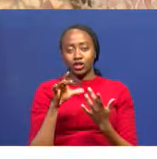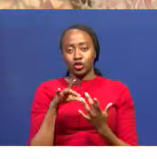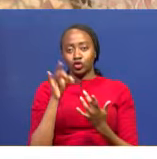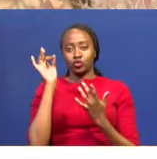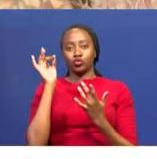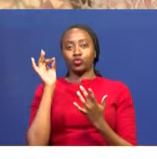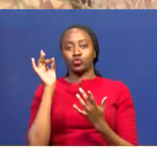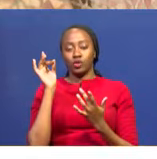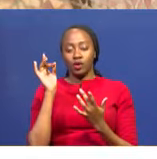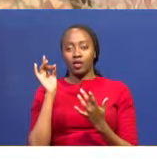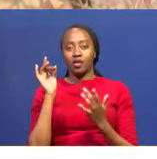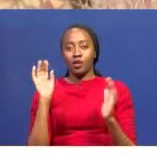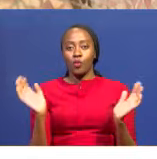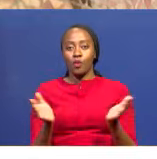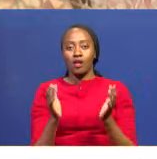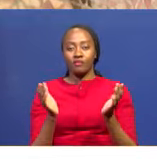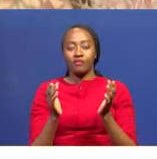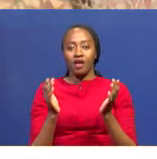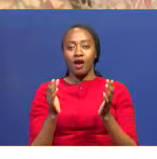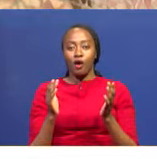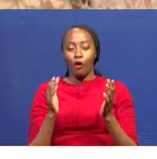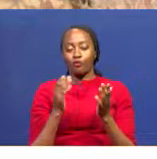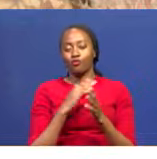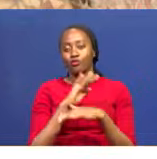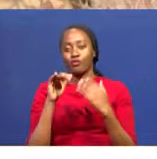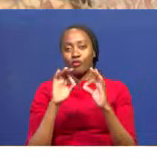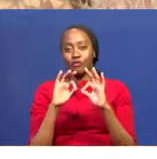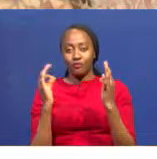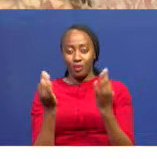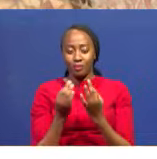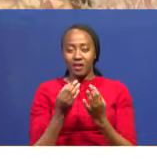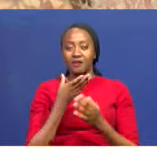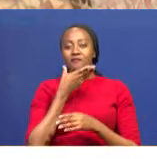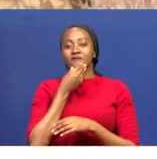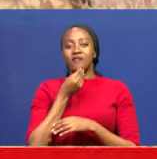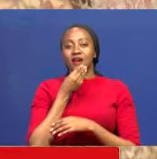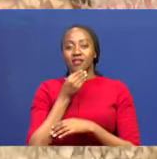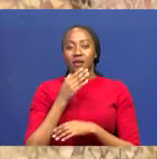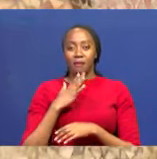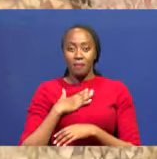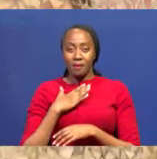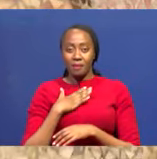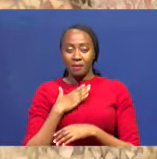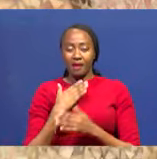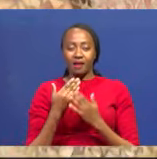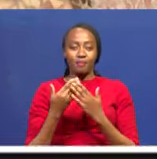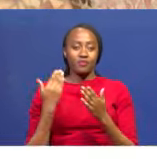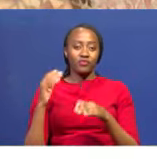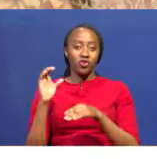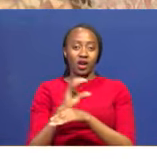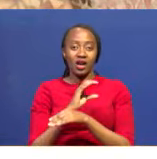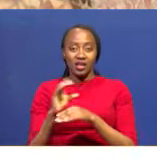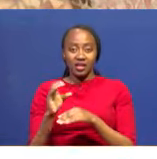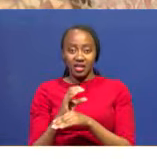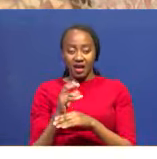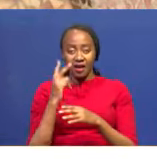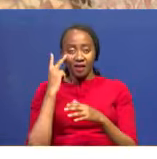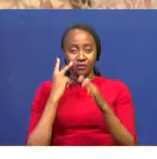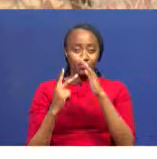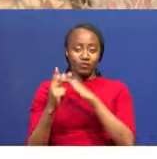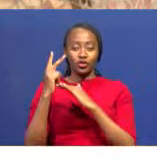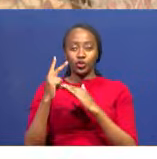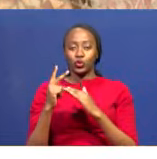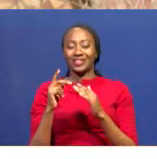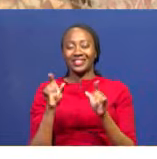prioritized the welfare of his loved ones. My father's political career, his life was one of vision, service, and dedication to